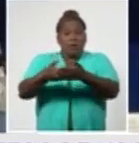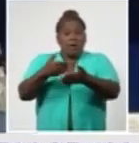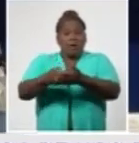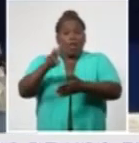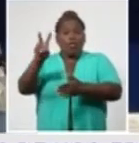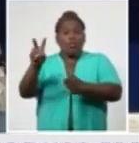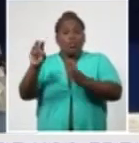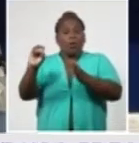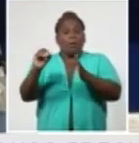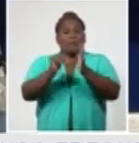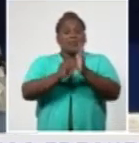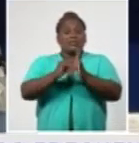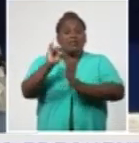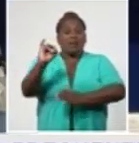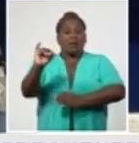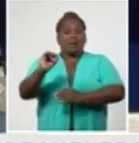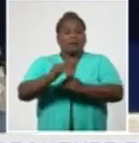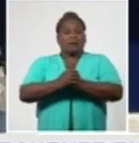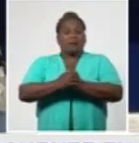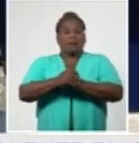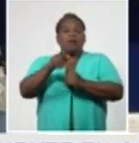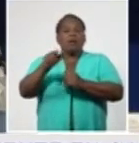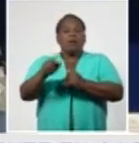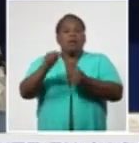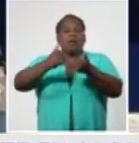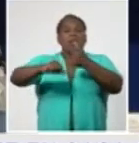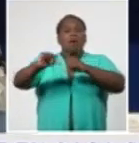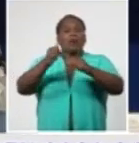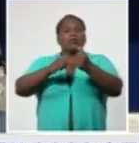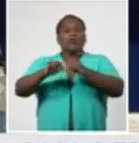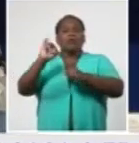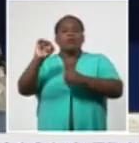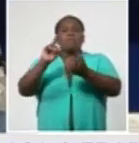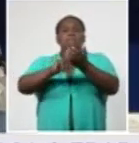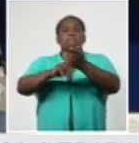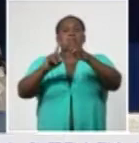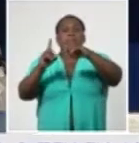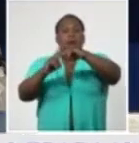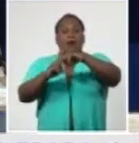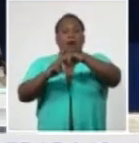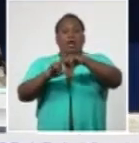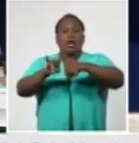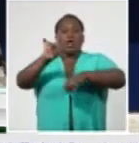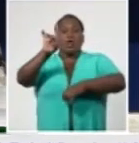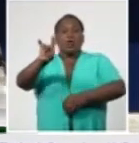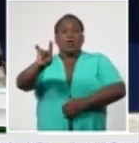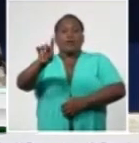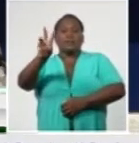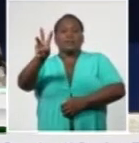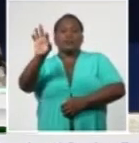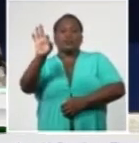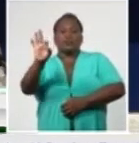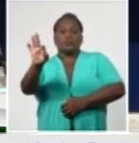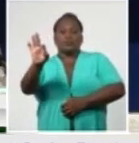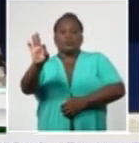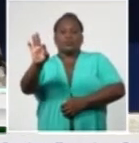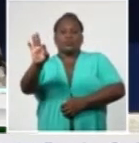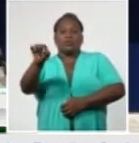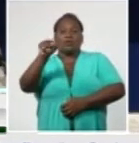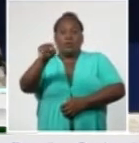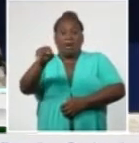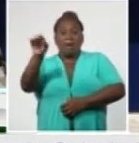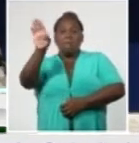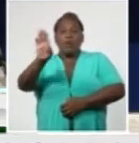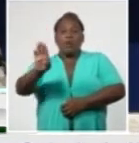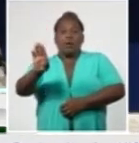epidemiological risks. Yesterday, the island's different molecular biology laboratories working on the